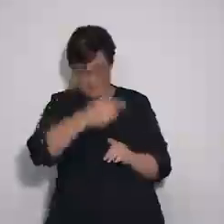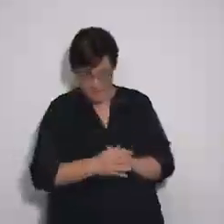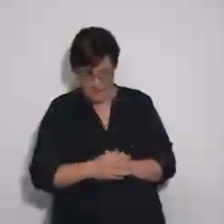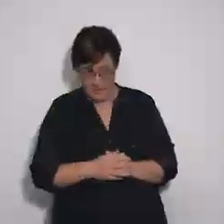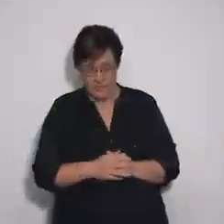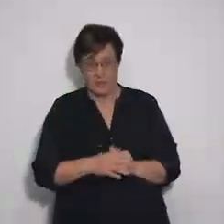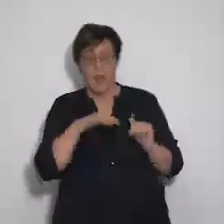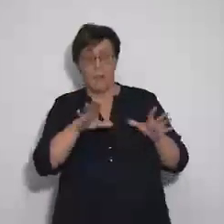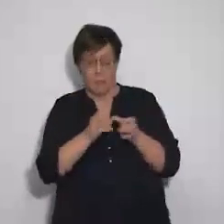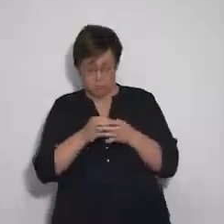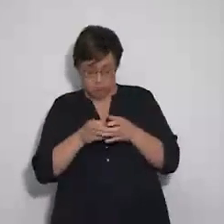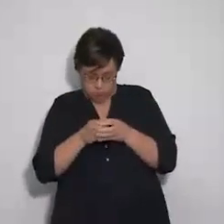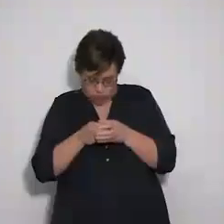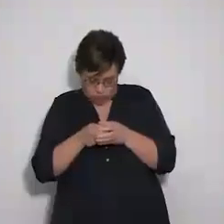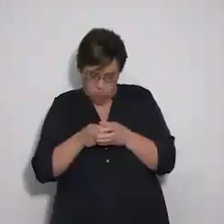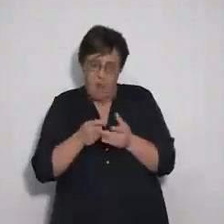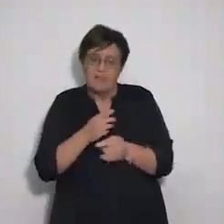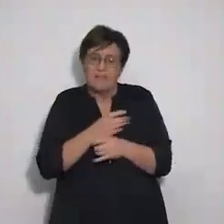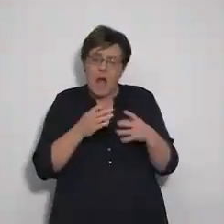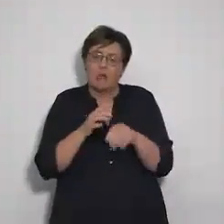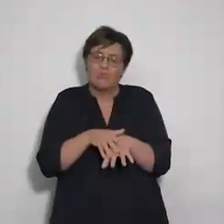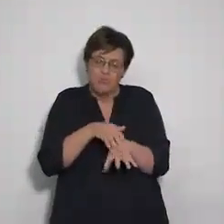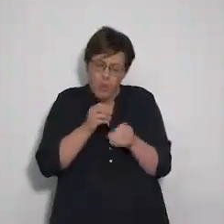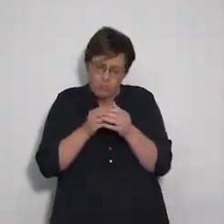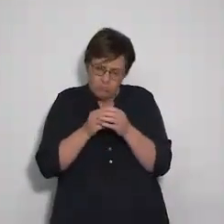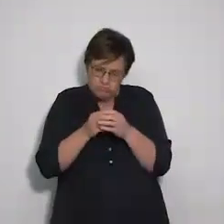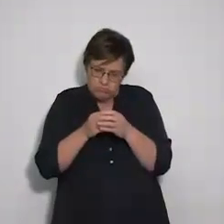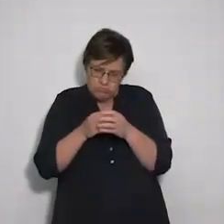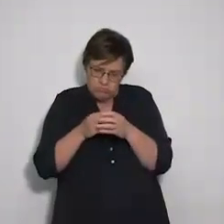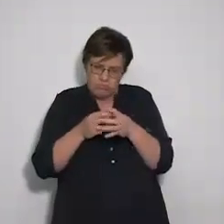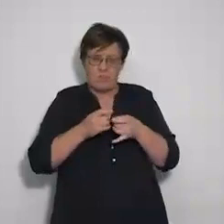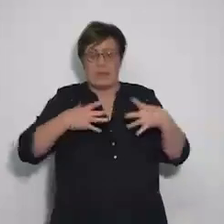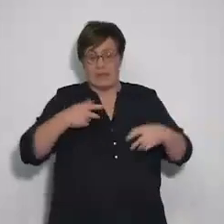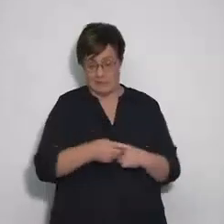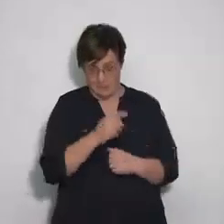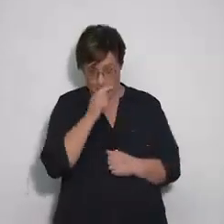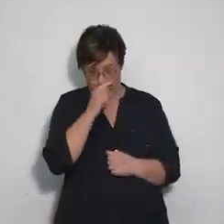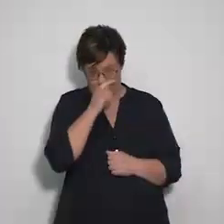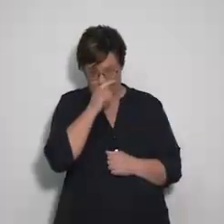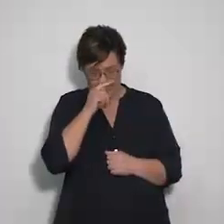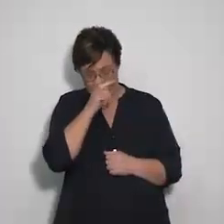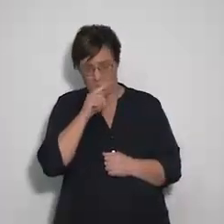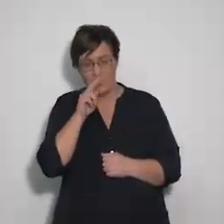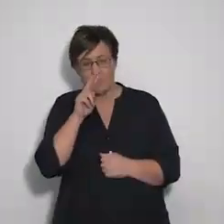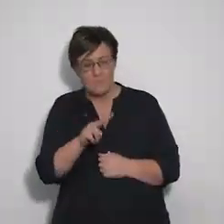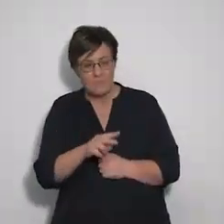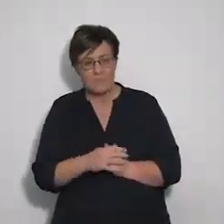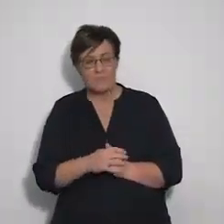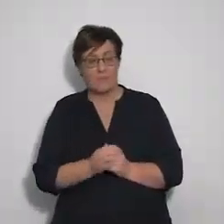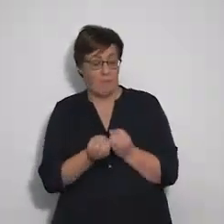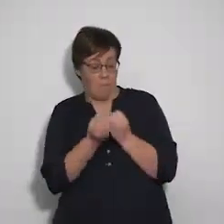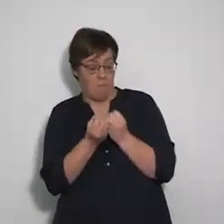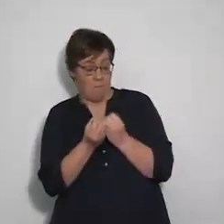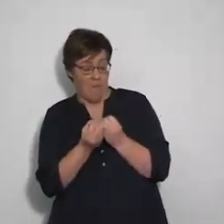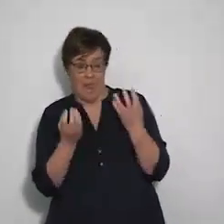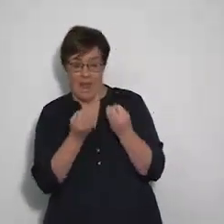The population increases slowly in the beginning. So in the beginning, we see there are